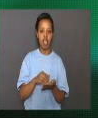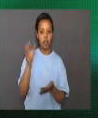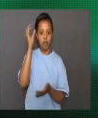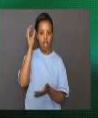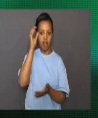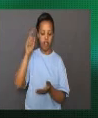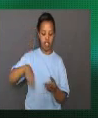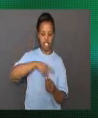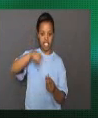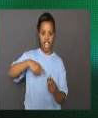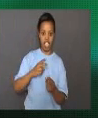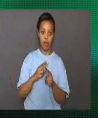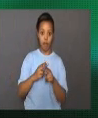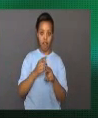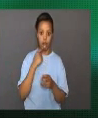Calvin cycle.